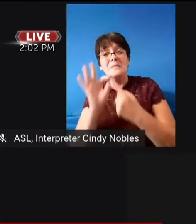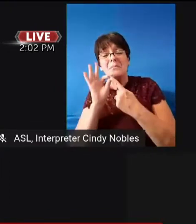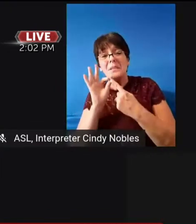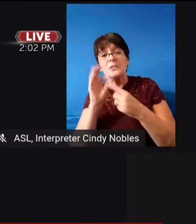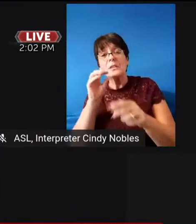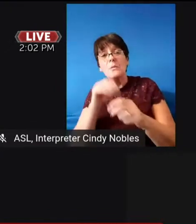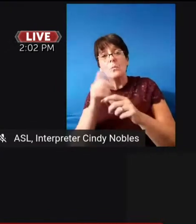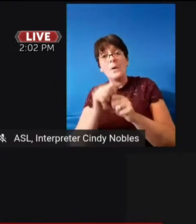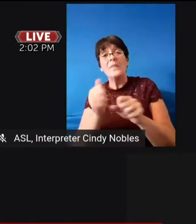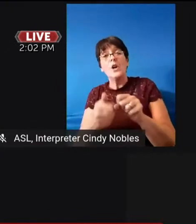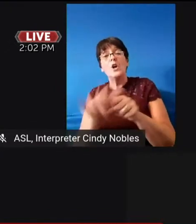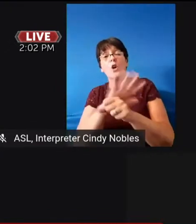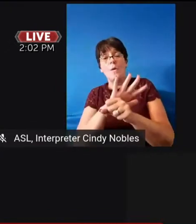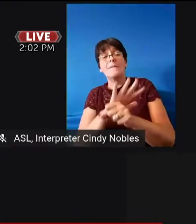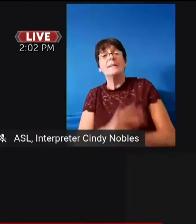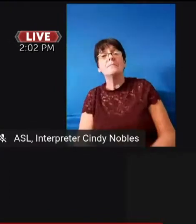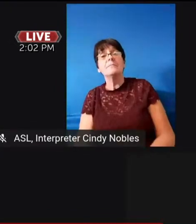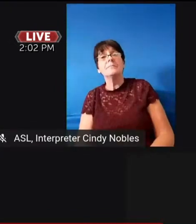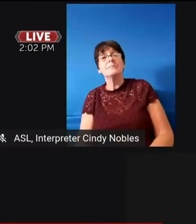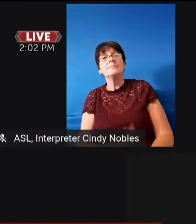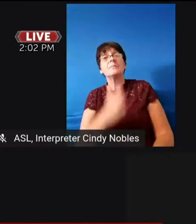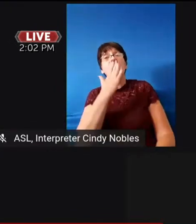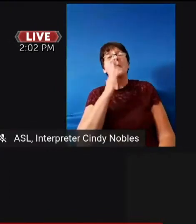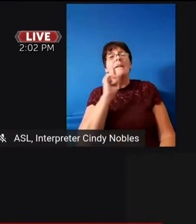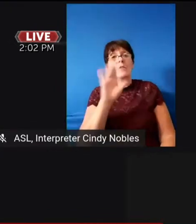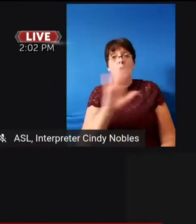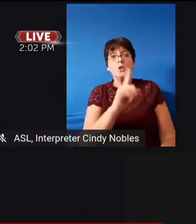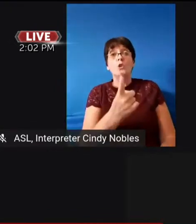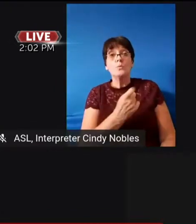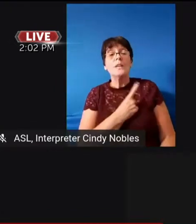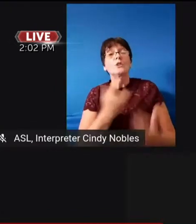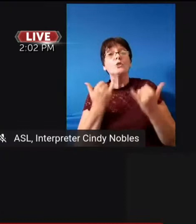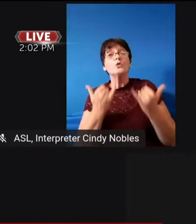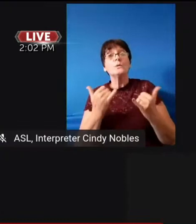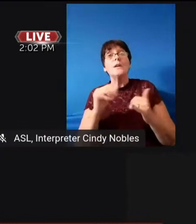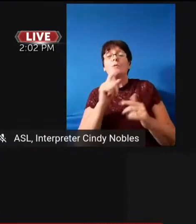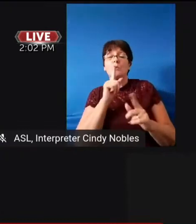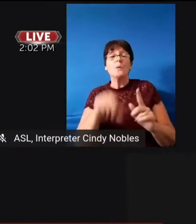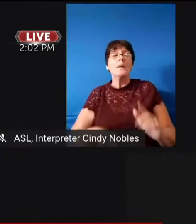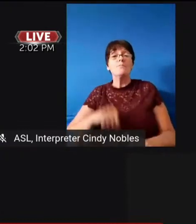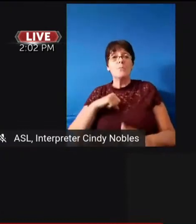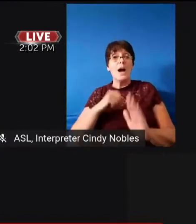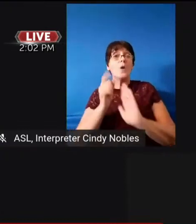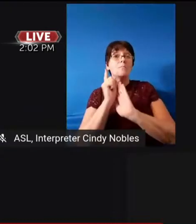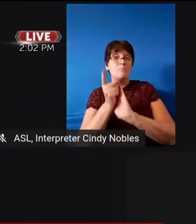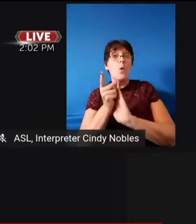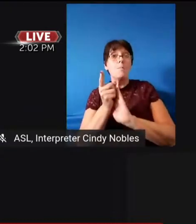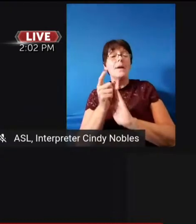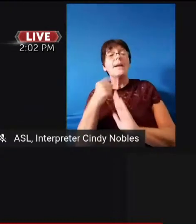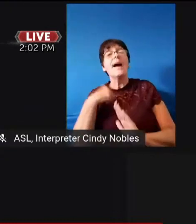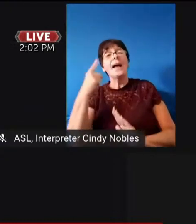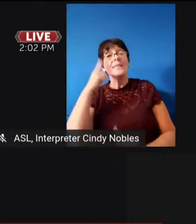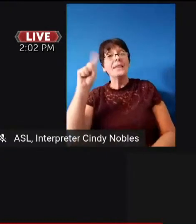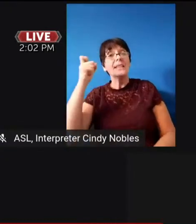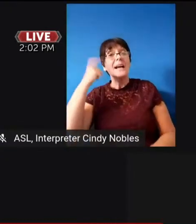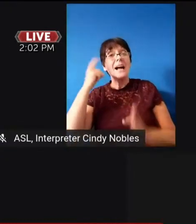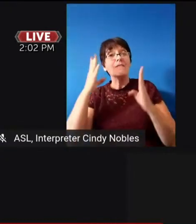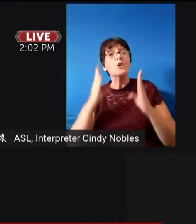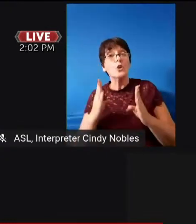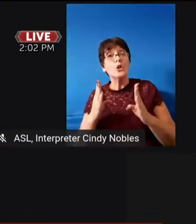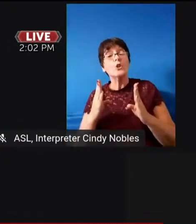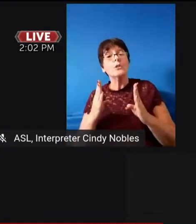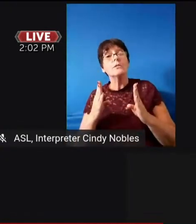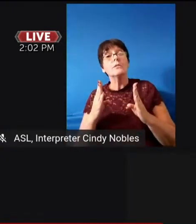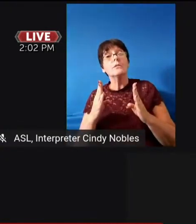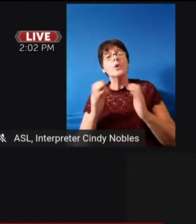COVID. Yeah, thanks for the question. And today was a really proud moment. I think the governor,